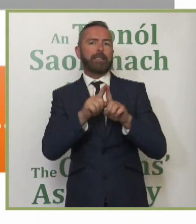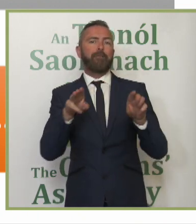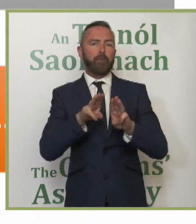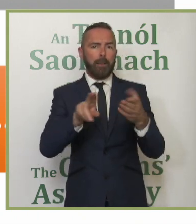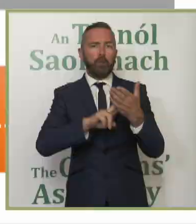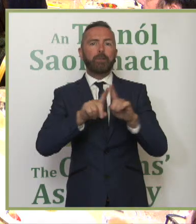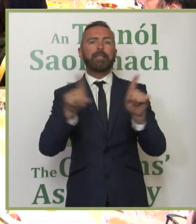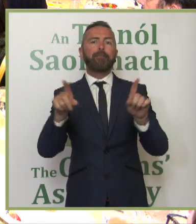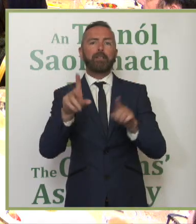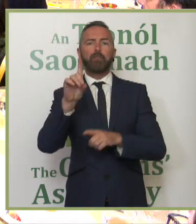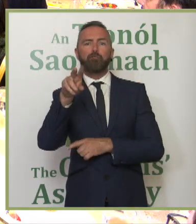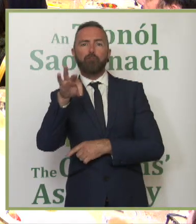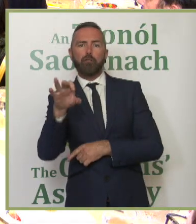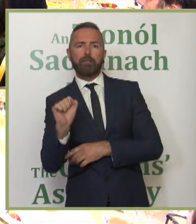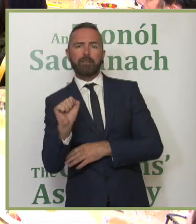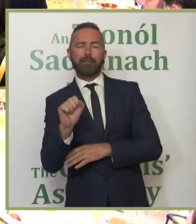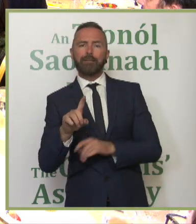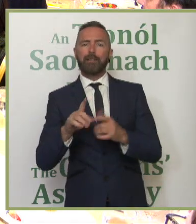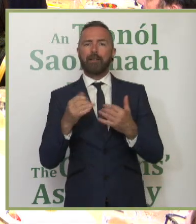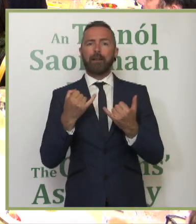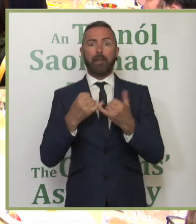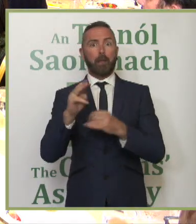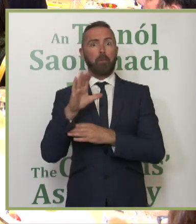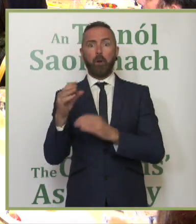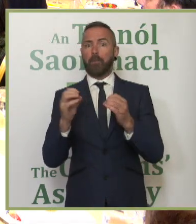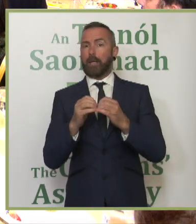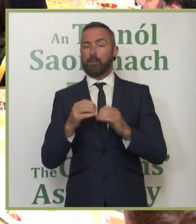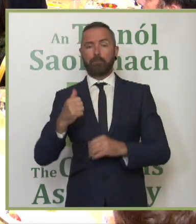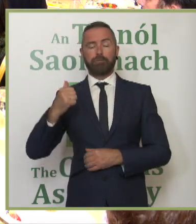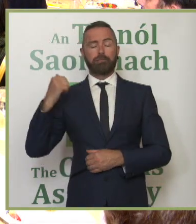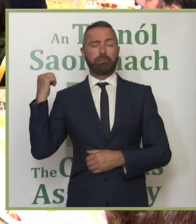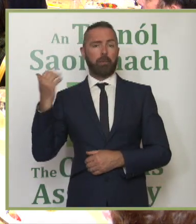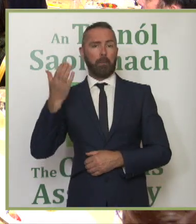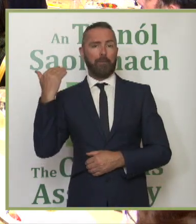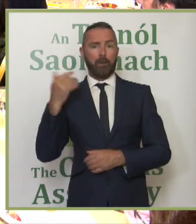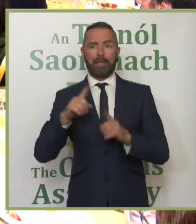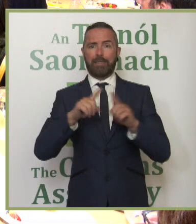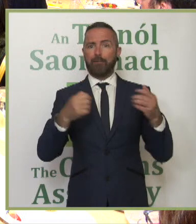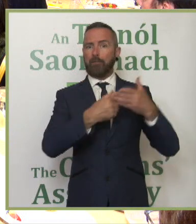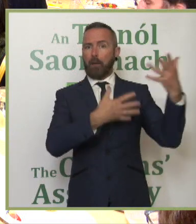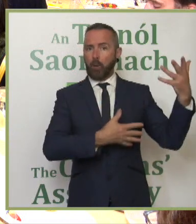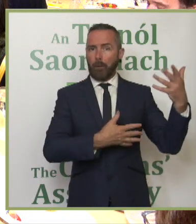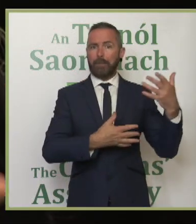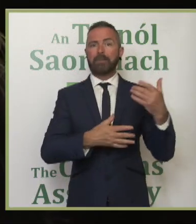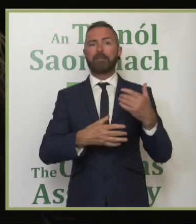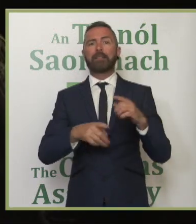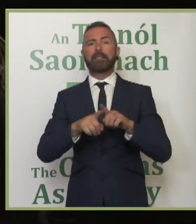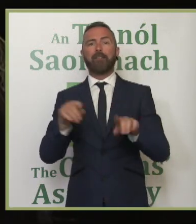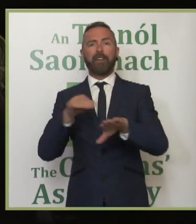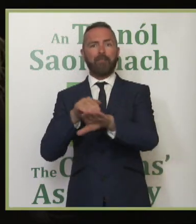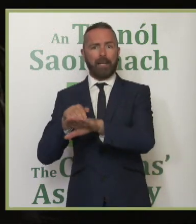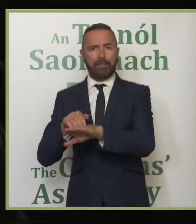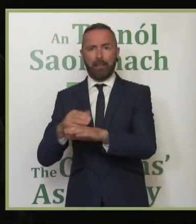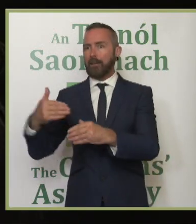different drugs that have many different, as Paul has pointed out, outcomes, adversities. The contexts